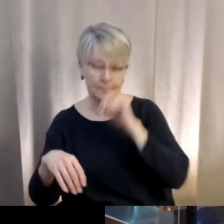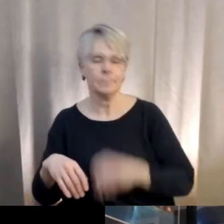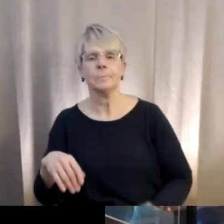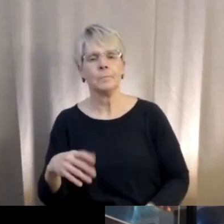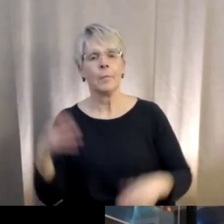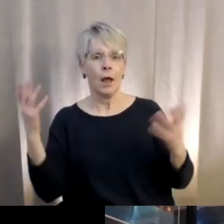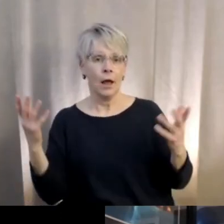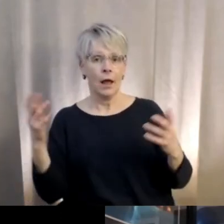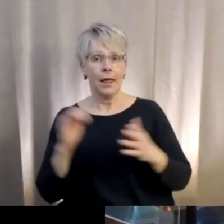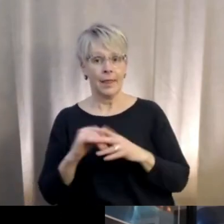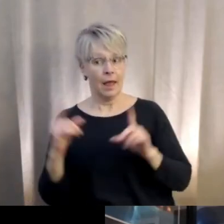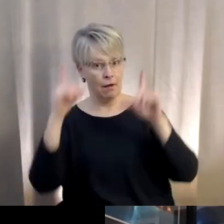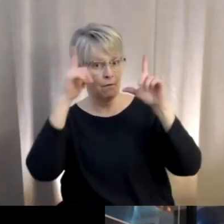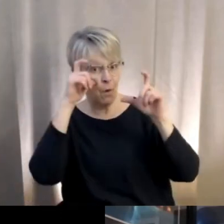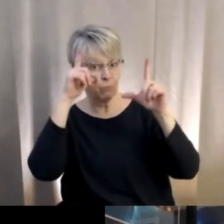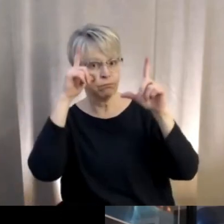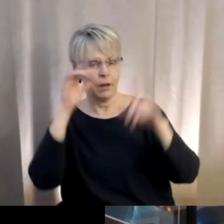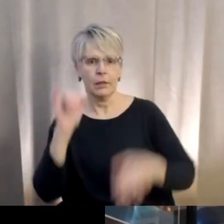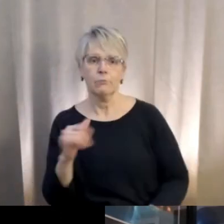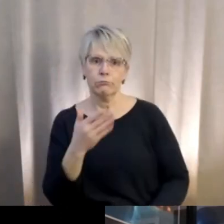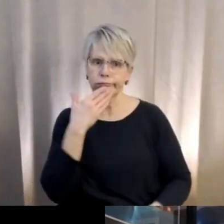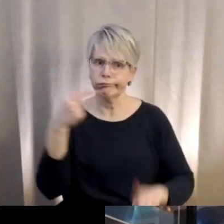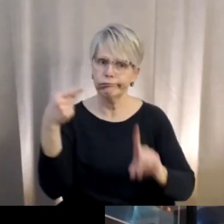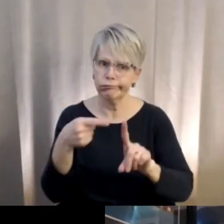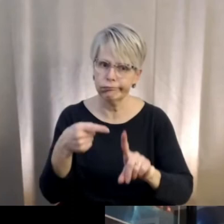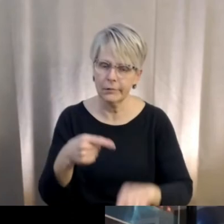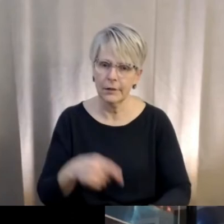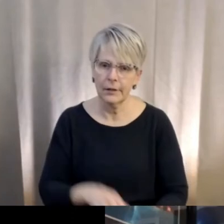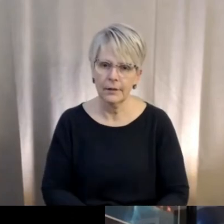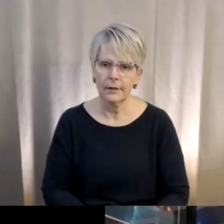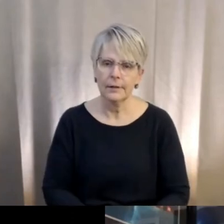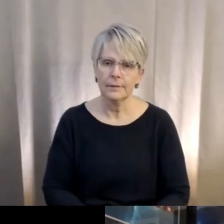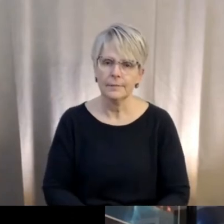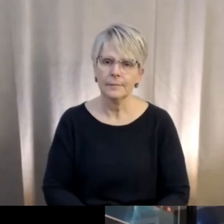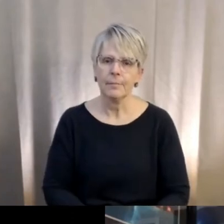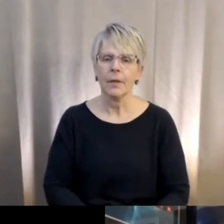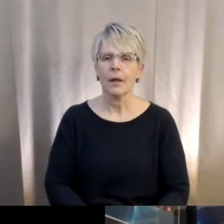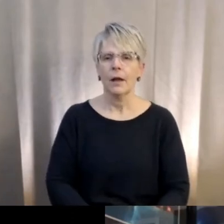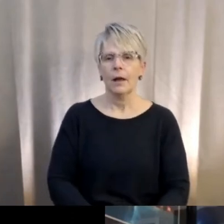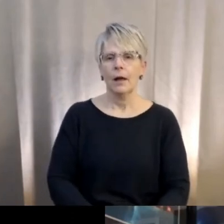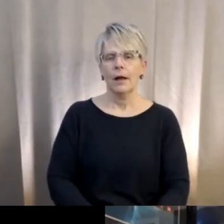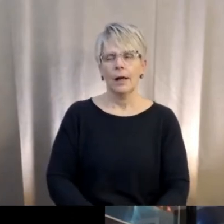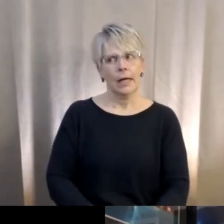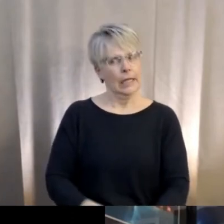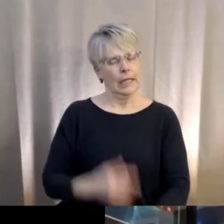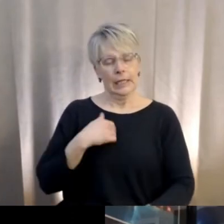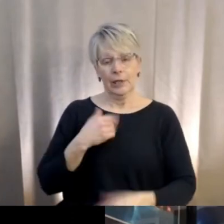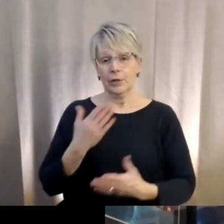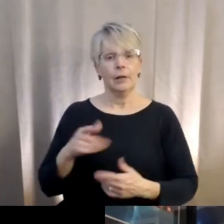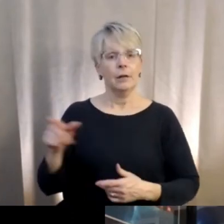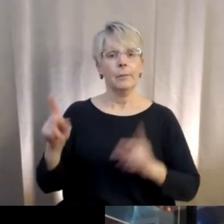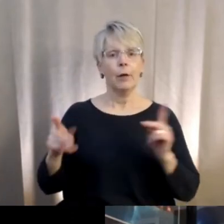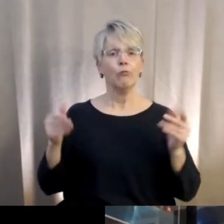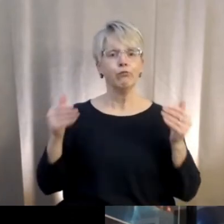The photo one is a good one, obviously. I wouldn't just take a picture of